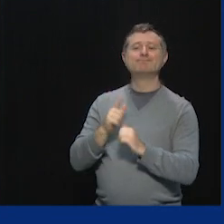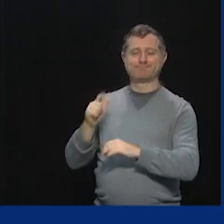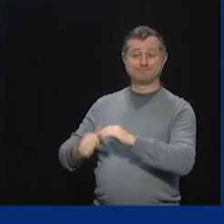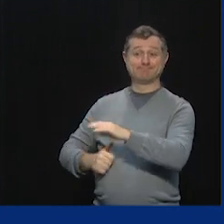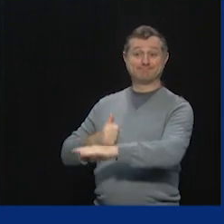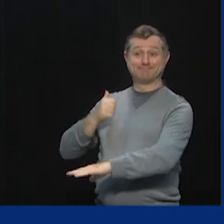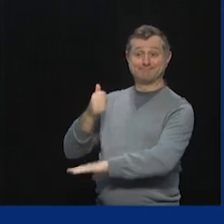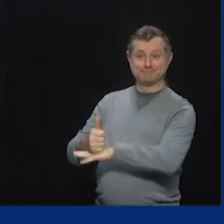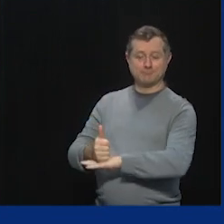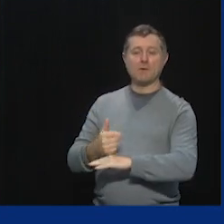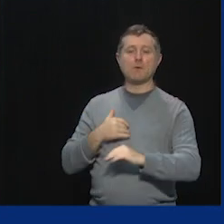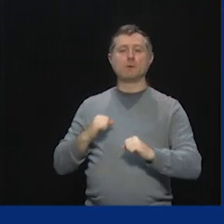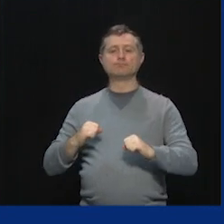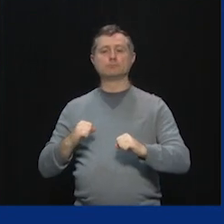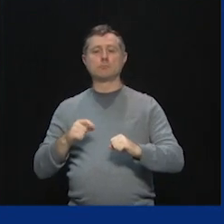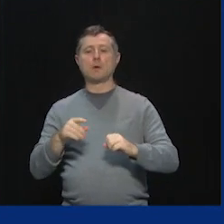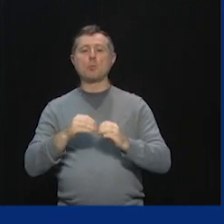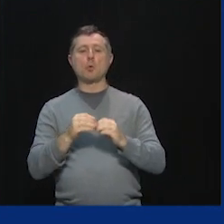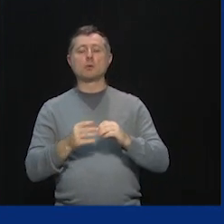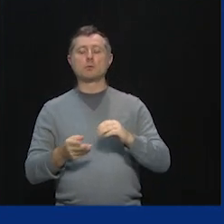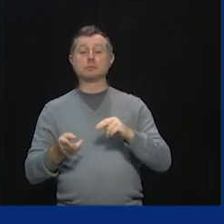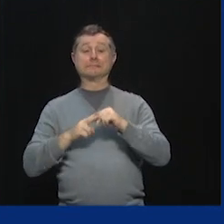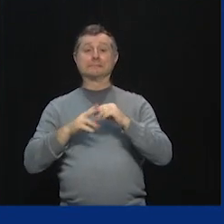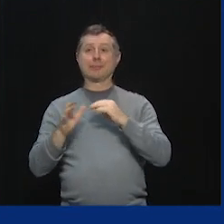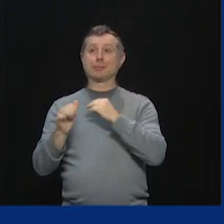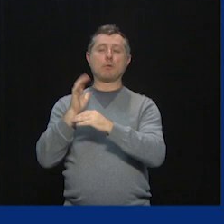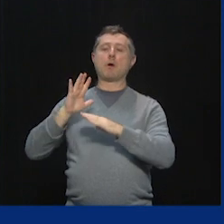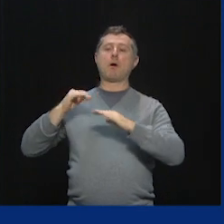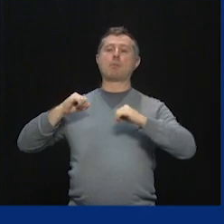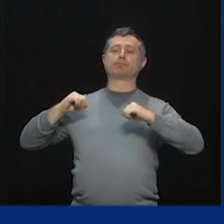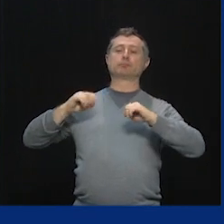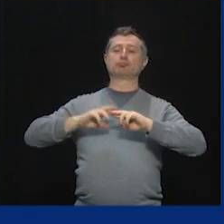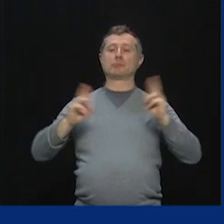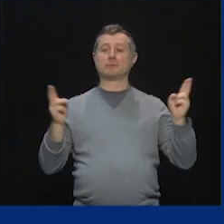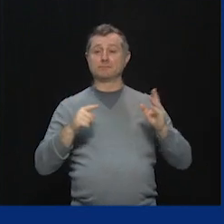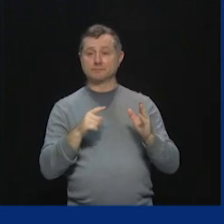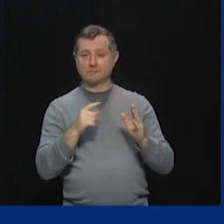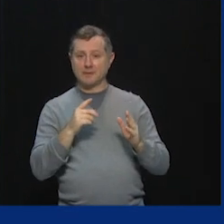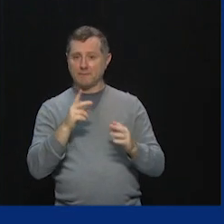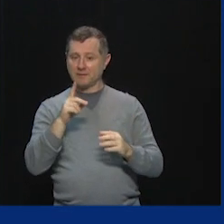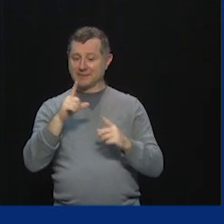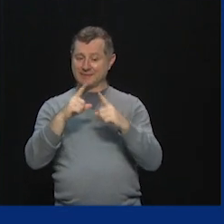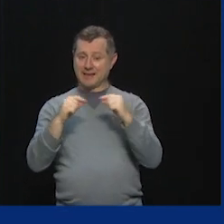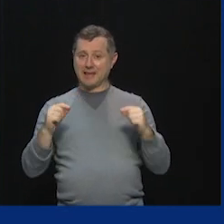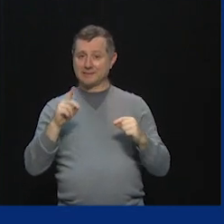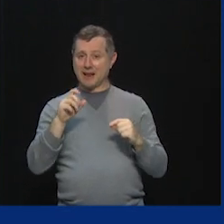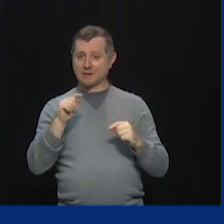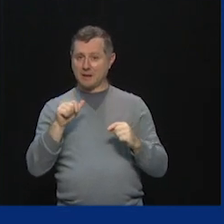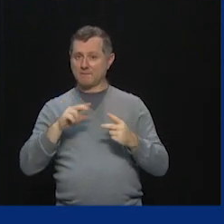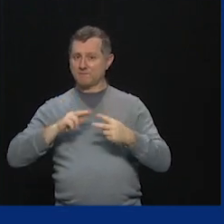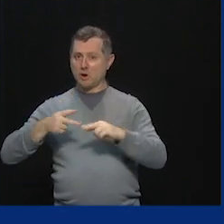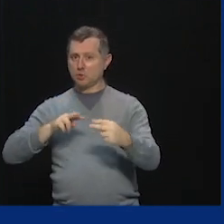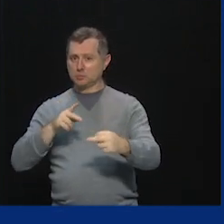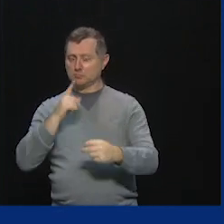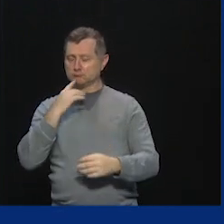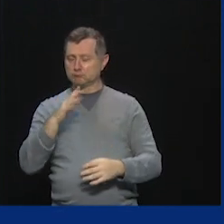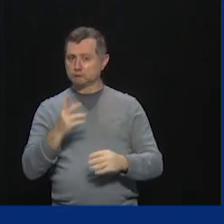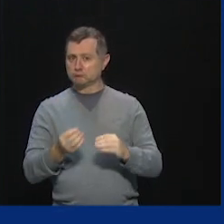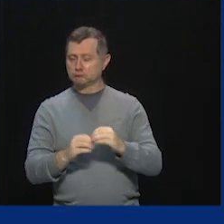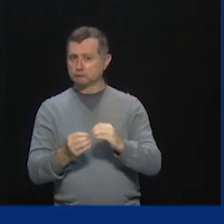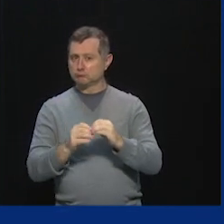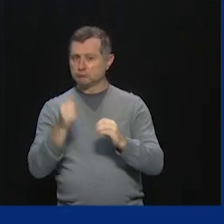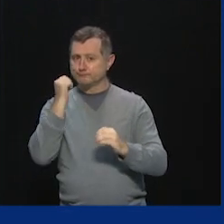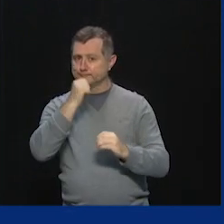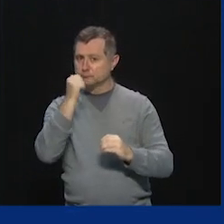rising threats like the Delta variant that grow more prevalent each day. We know this pandemic is not over. Although our efforts to